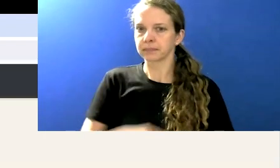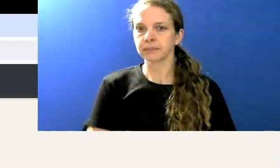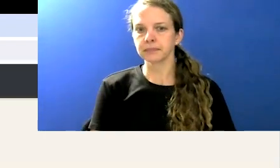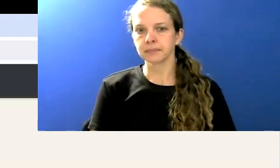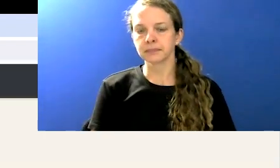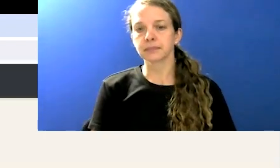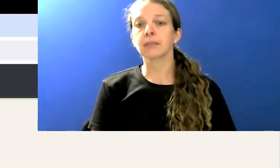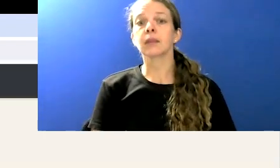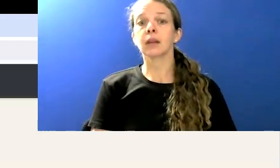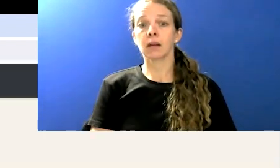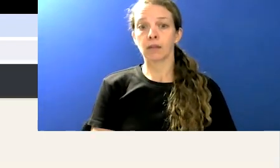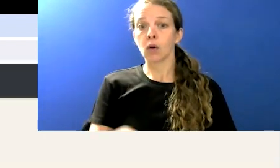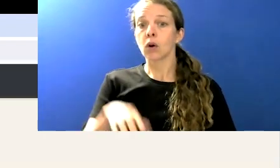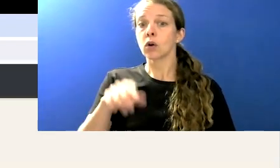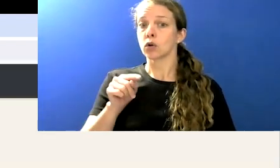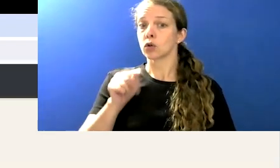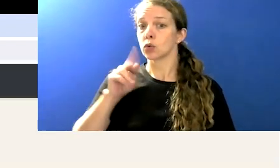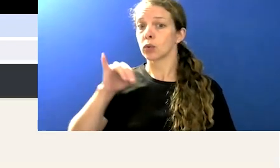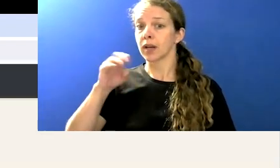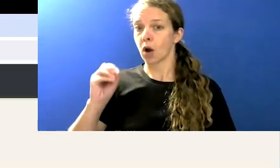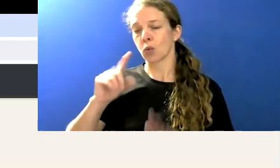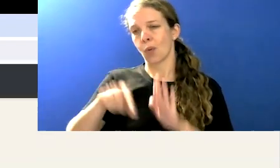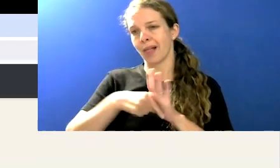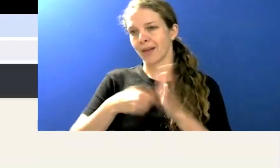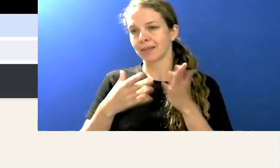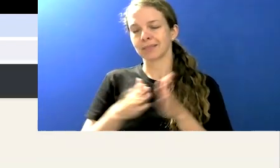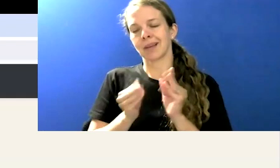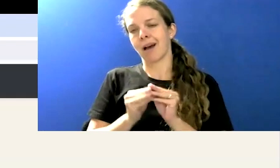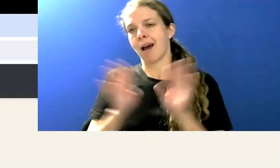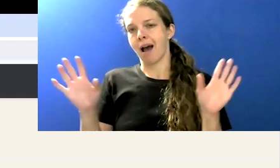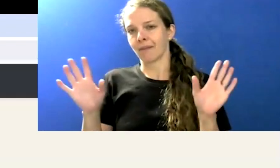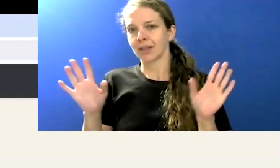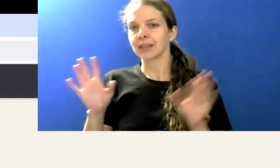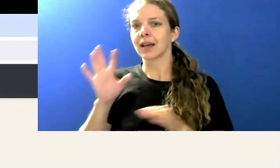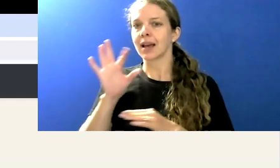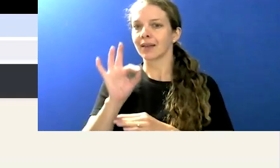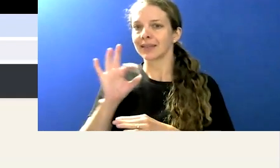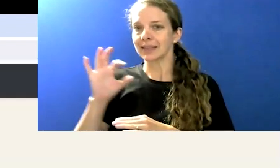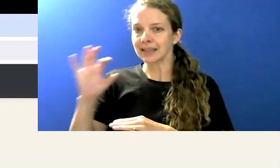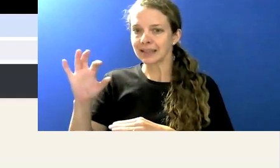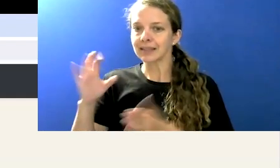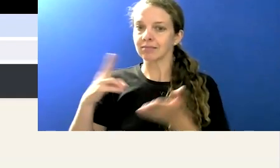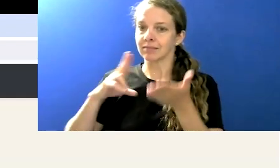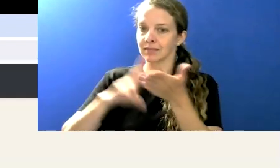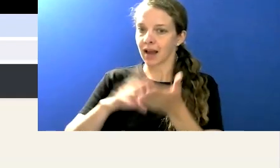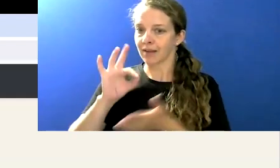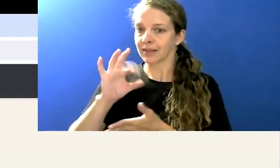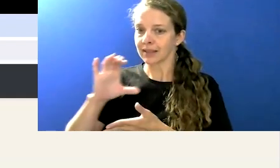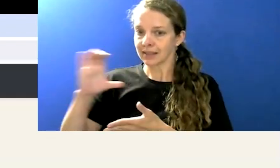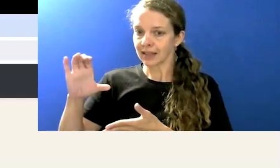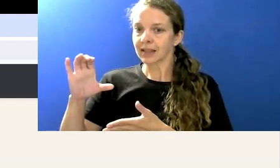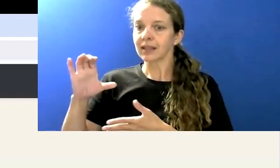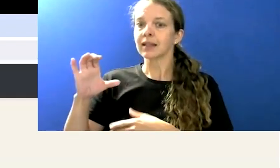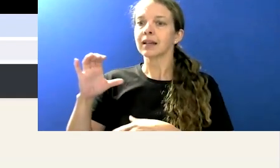So eligibility for TRiO, the most obvious thing for us here is enrolled in FCCC. Also must be first